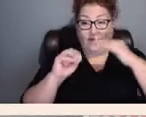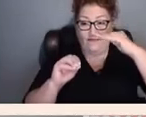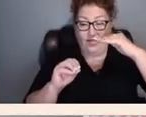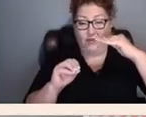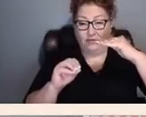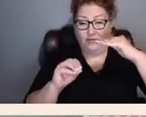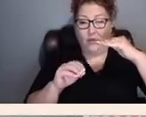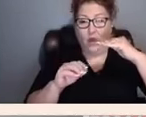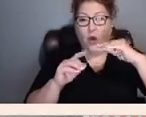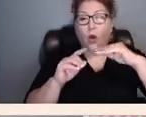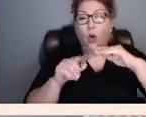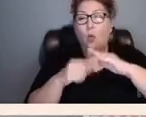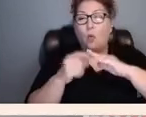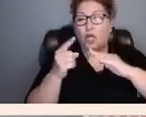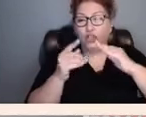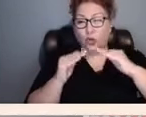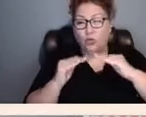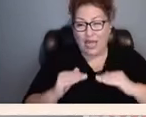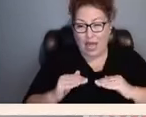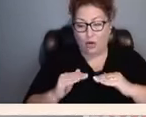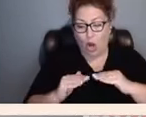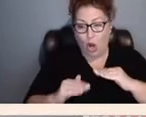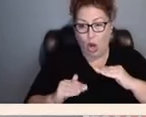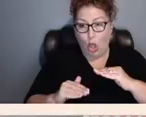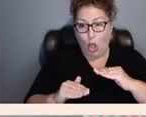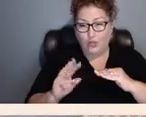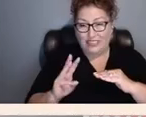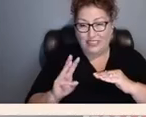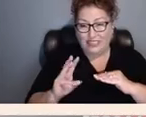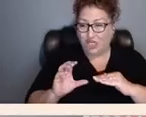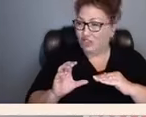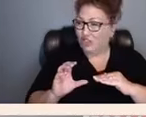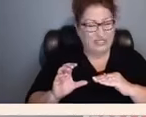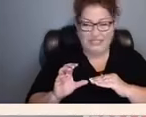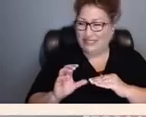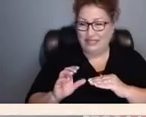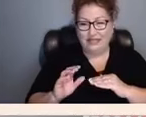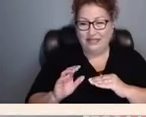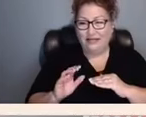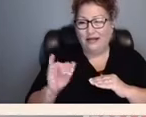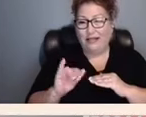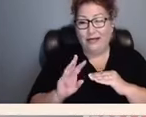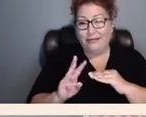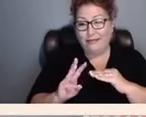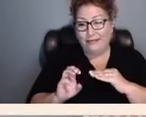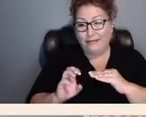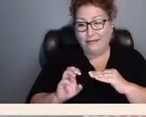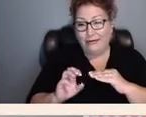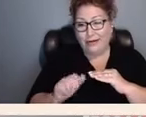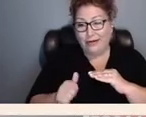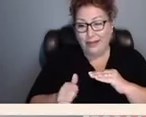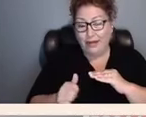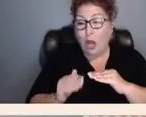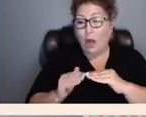low 600s, that's when you're going to start not getting the best offers. And then you get below 600, that's when you're going to